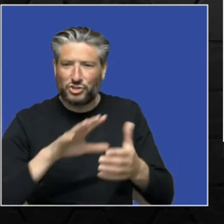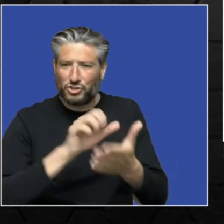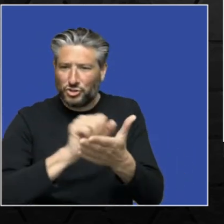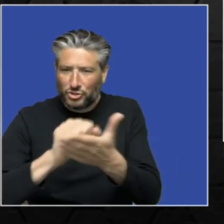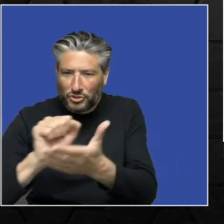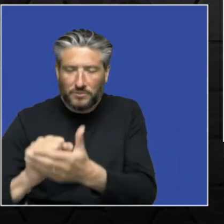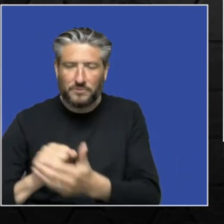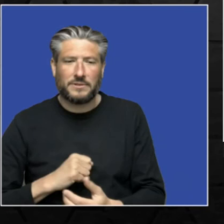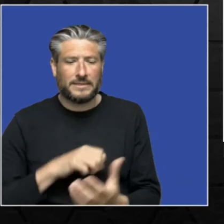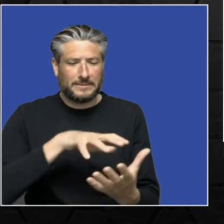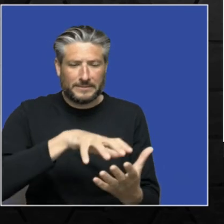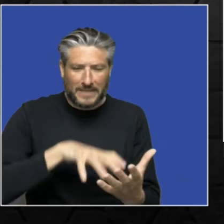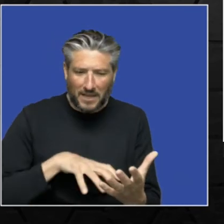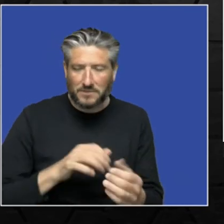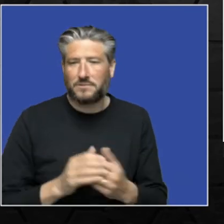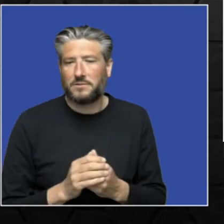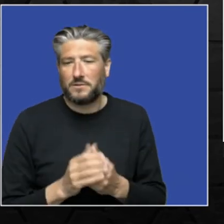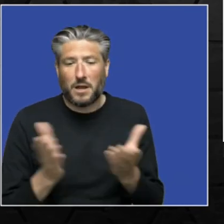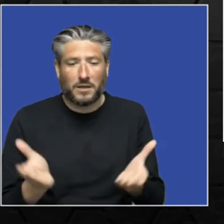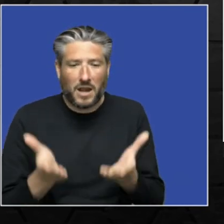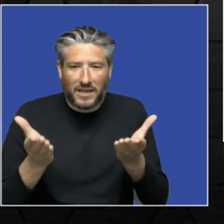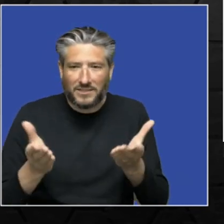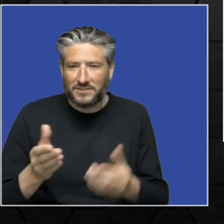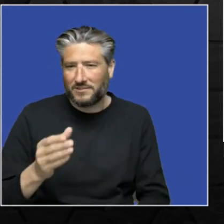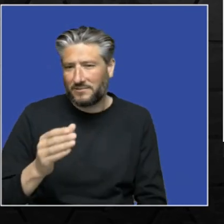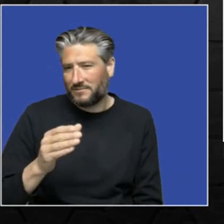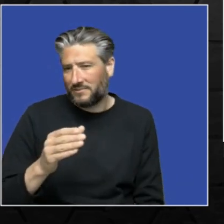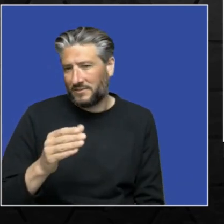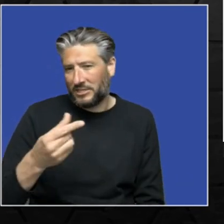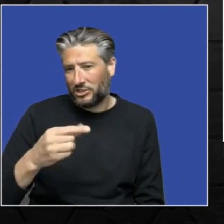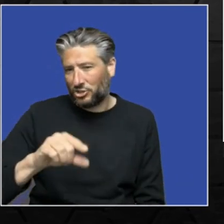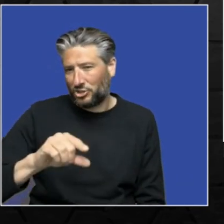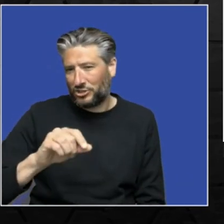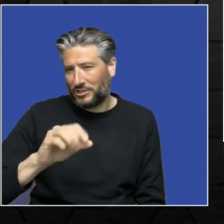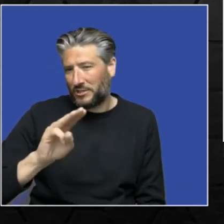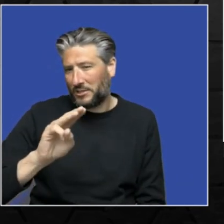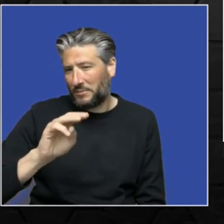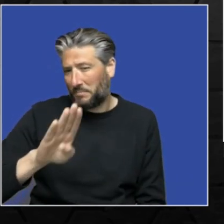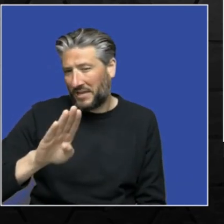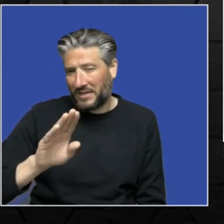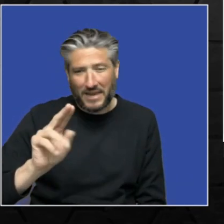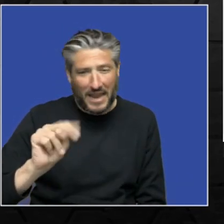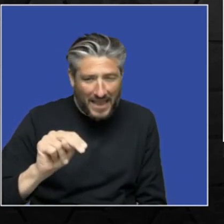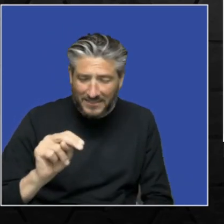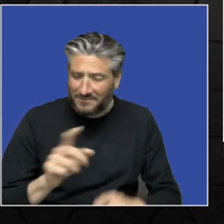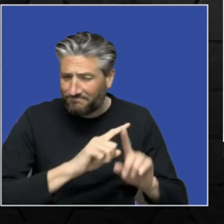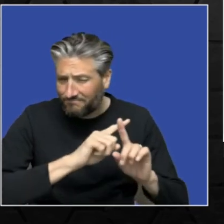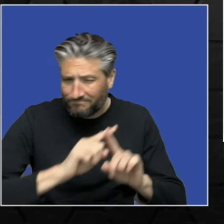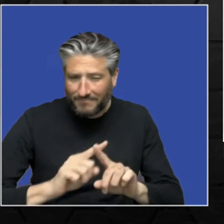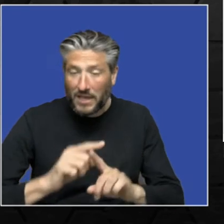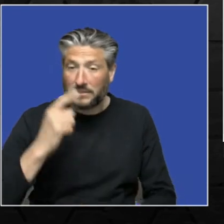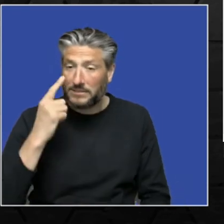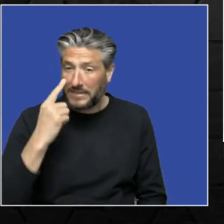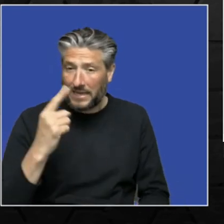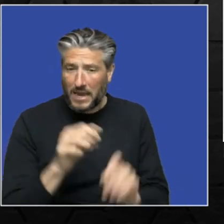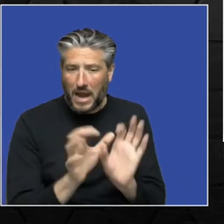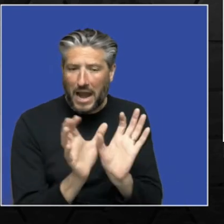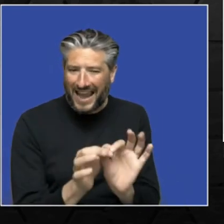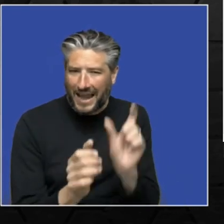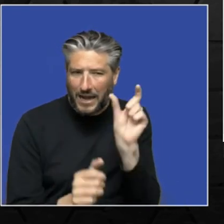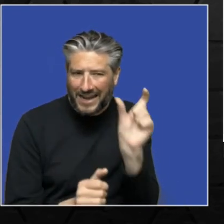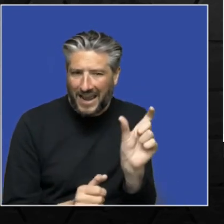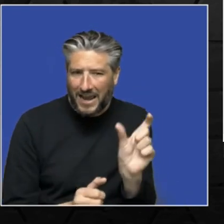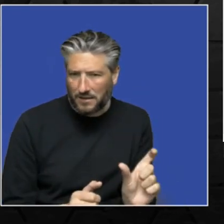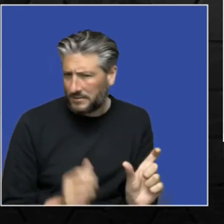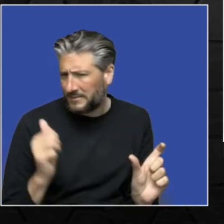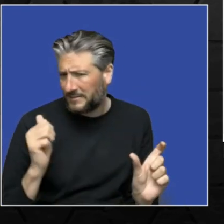LightGBM, lot of projects out there. I've embedded all the links here in your for the references. All right, so I